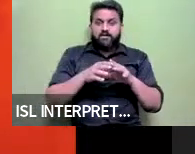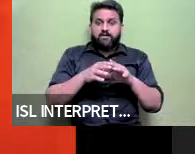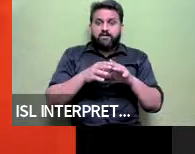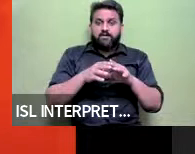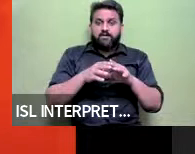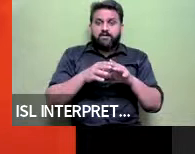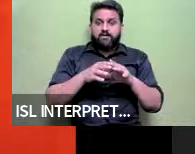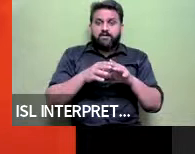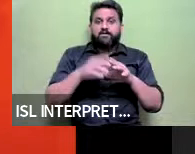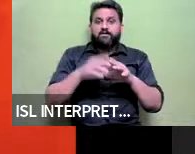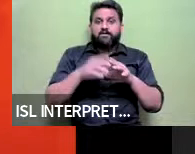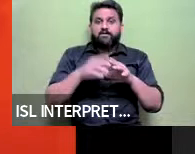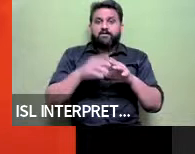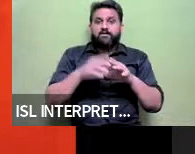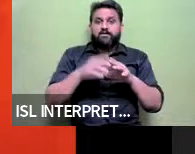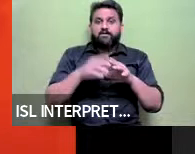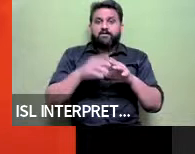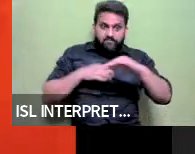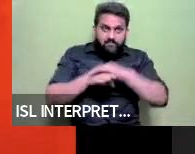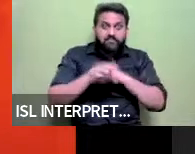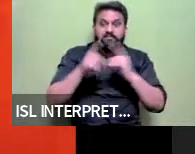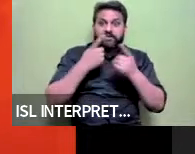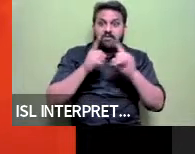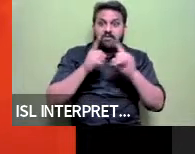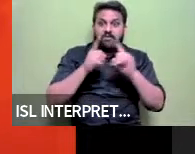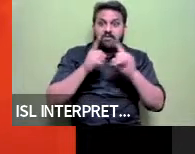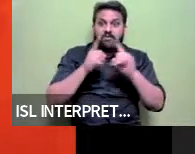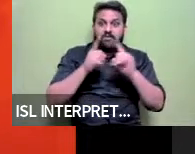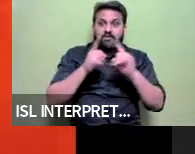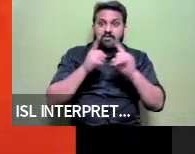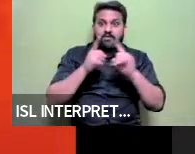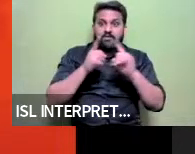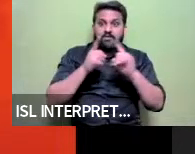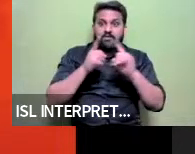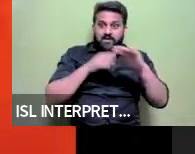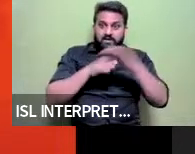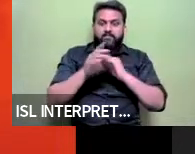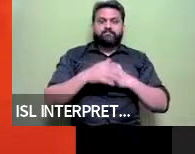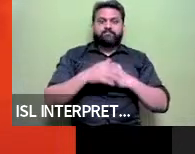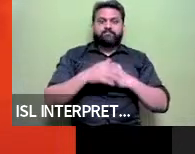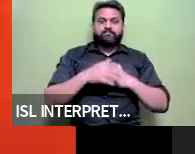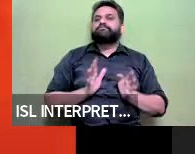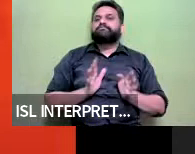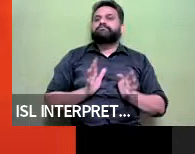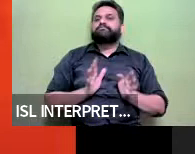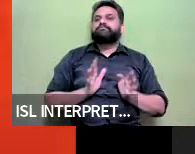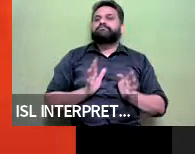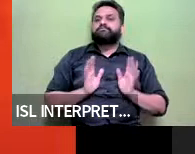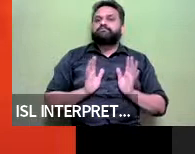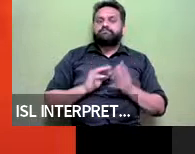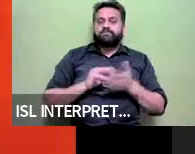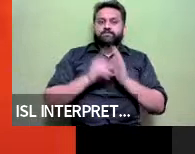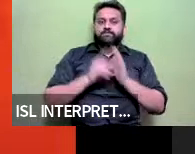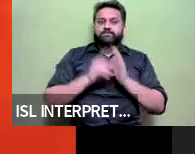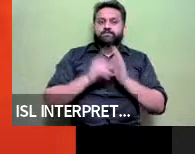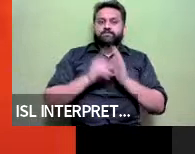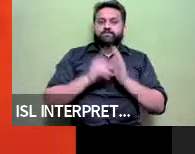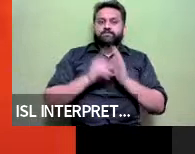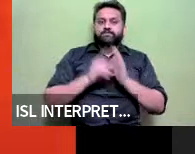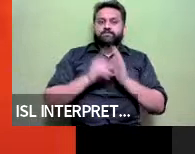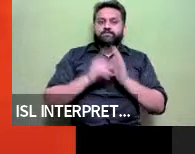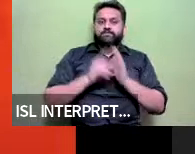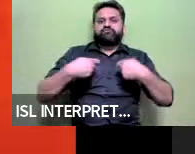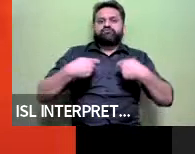on the table, once you are in the room, you are the one, nobody else. And you have to deal with that. Your coach will not do anything. Nobody will do